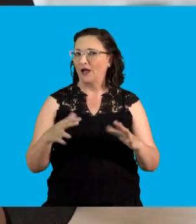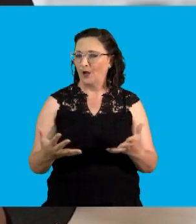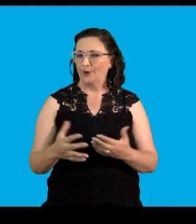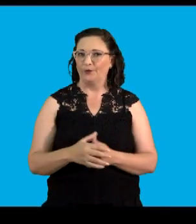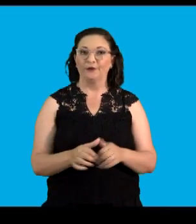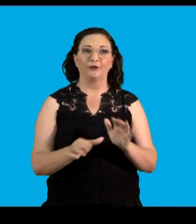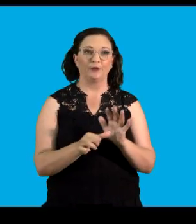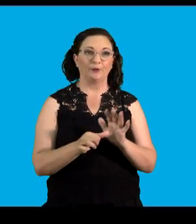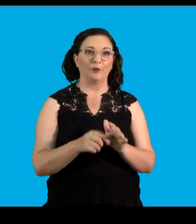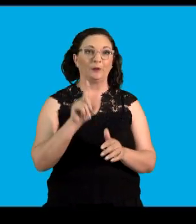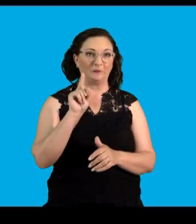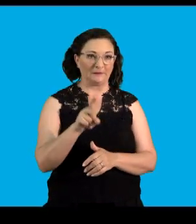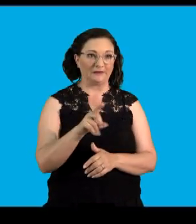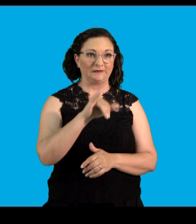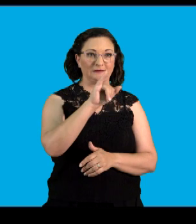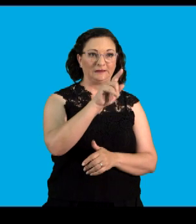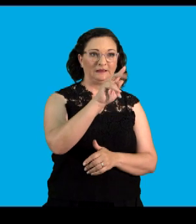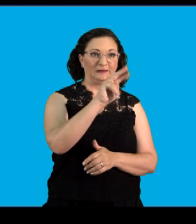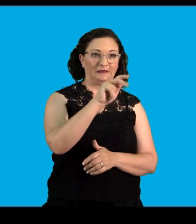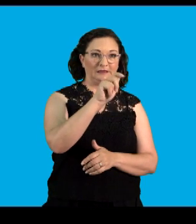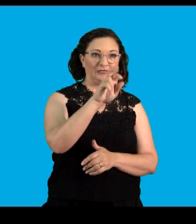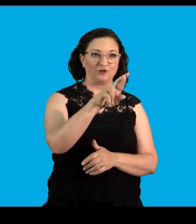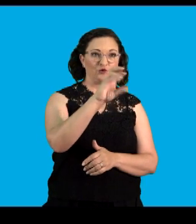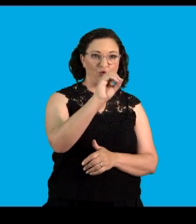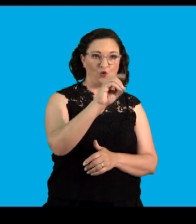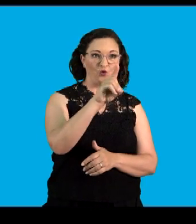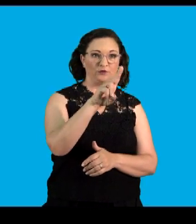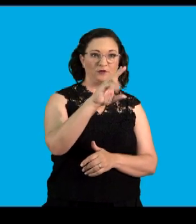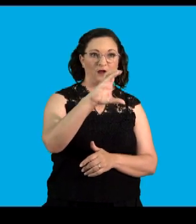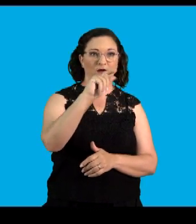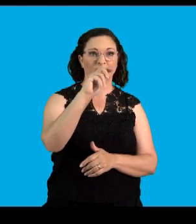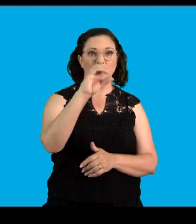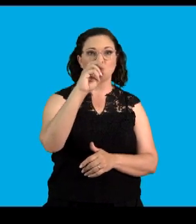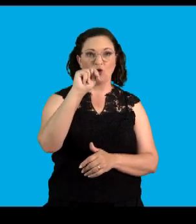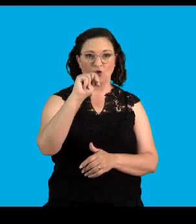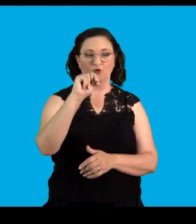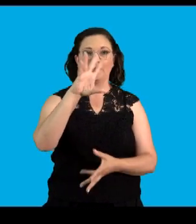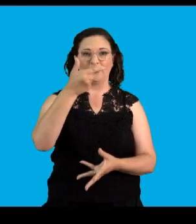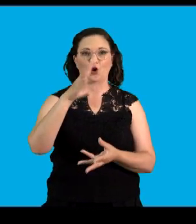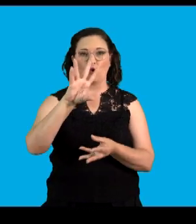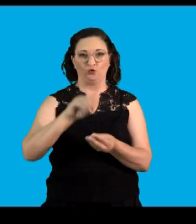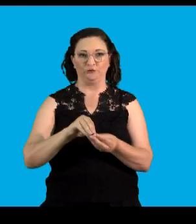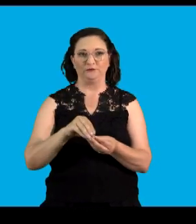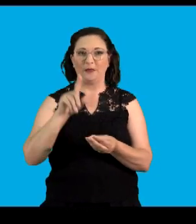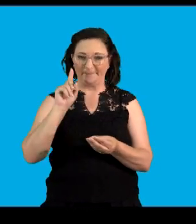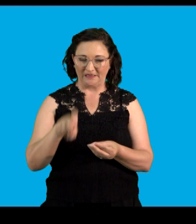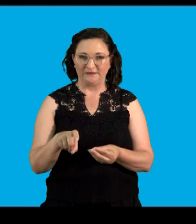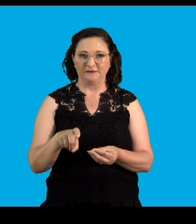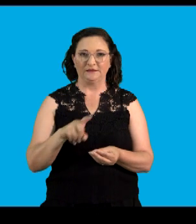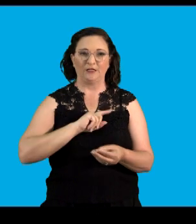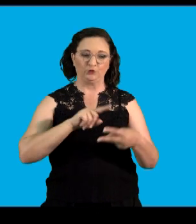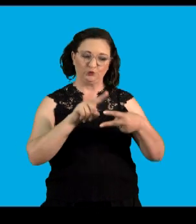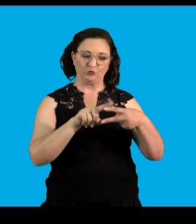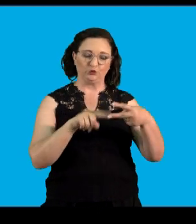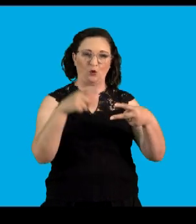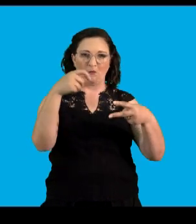words introduction and conclusion in order for you to obtain 2 marks for the layout. So basically, what does